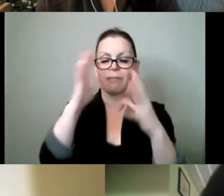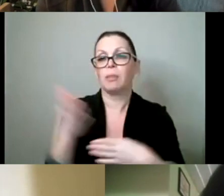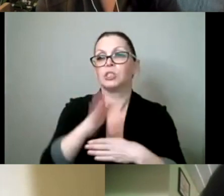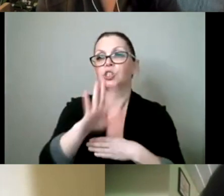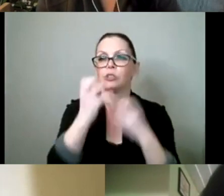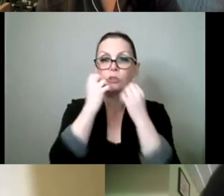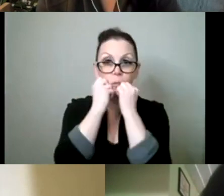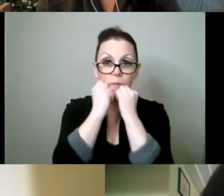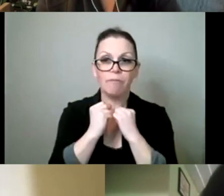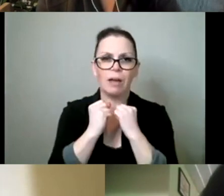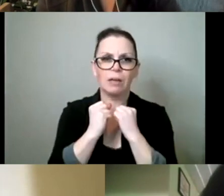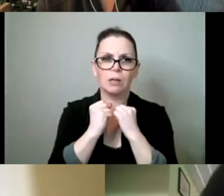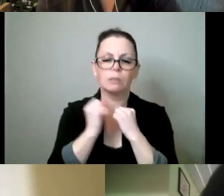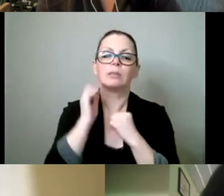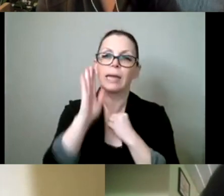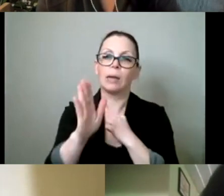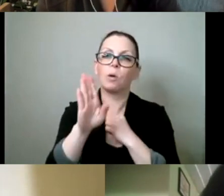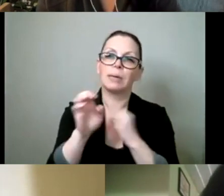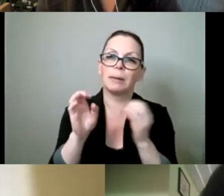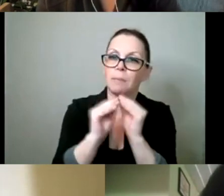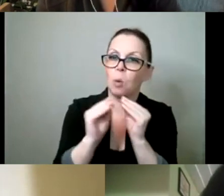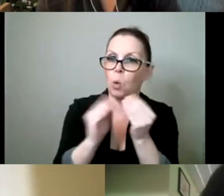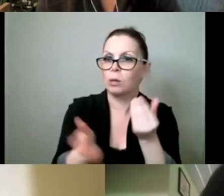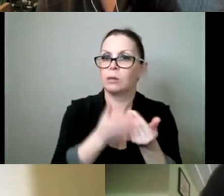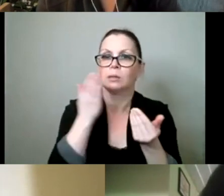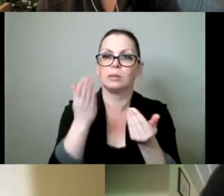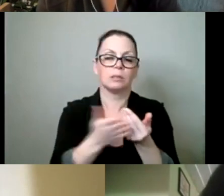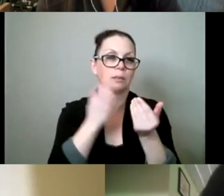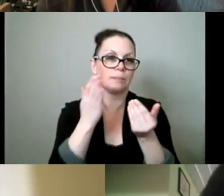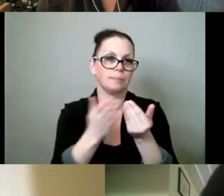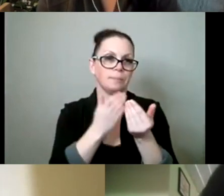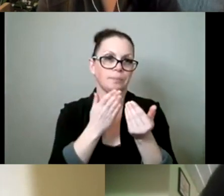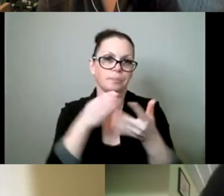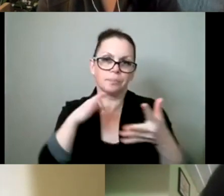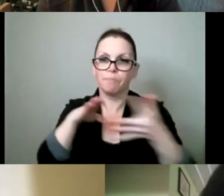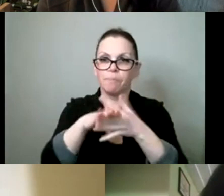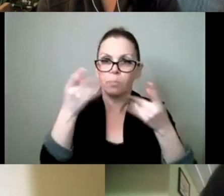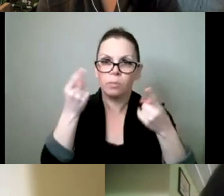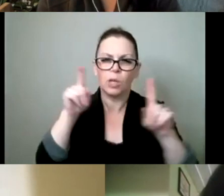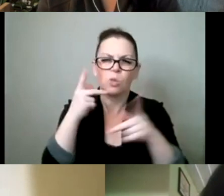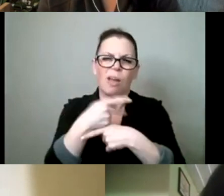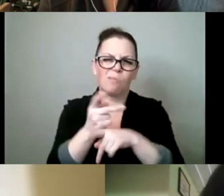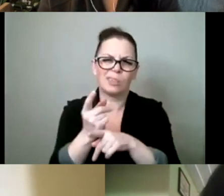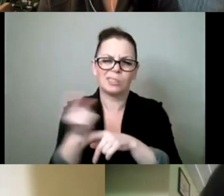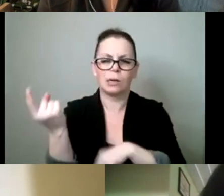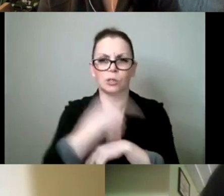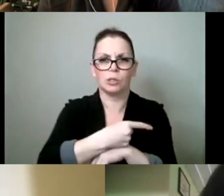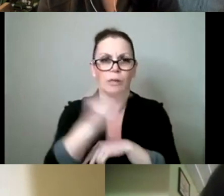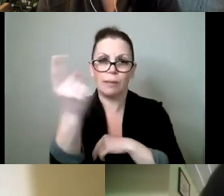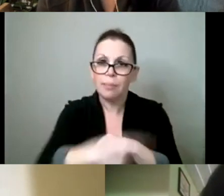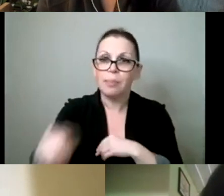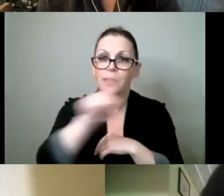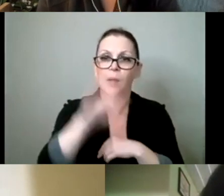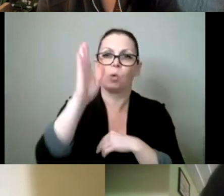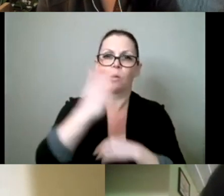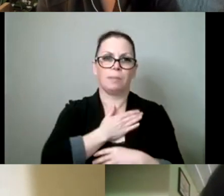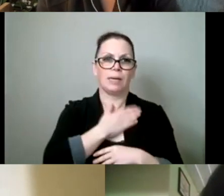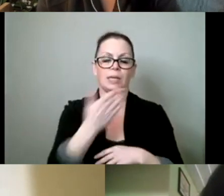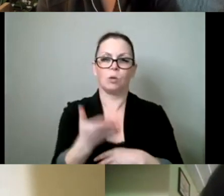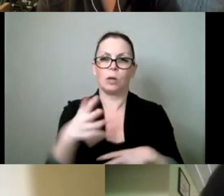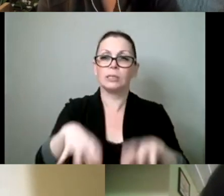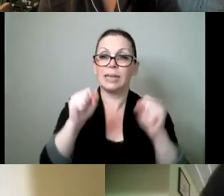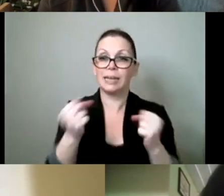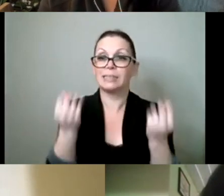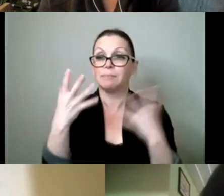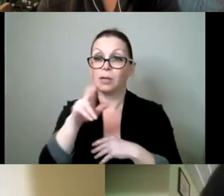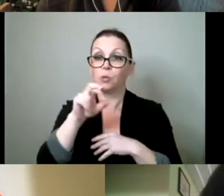values, it's going to be a lot easier to get through that production day because they're gonna be willing to take as many risks as you